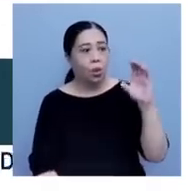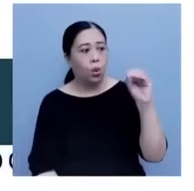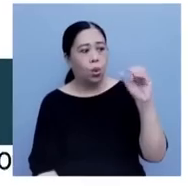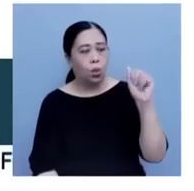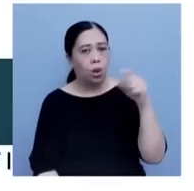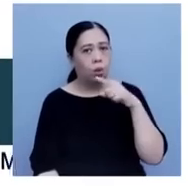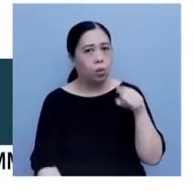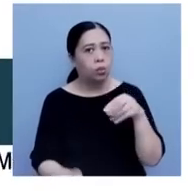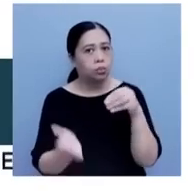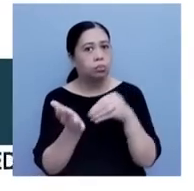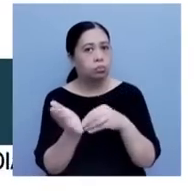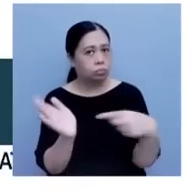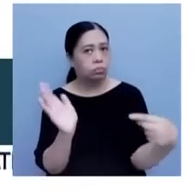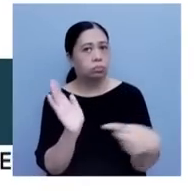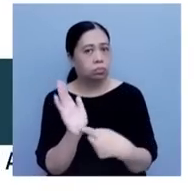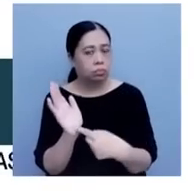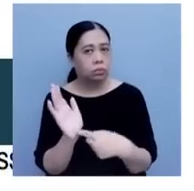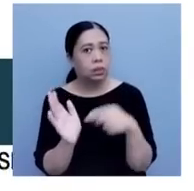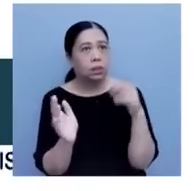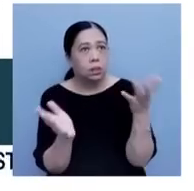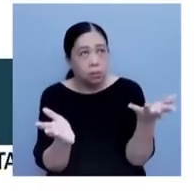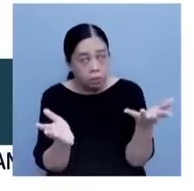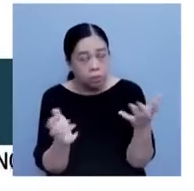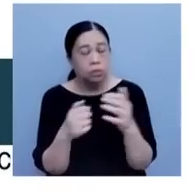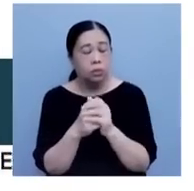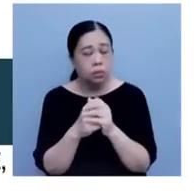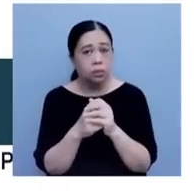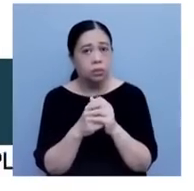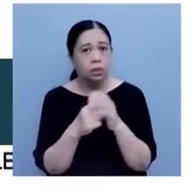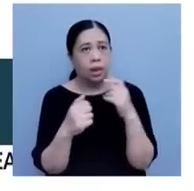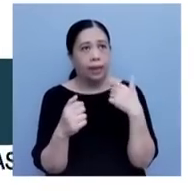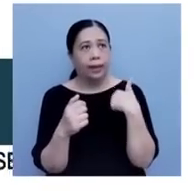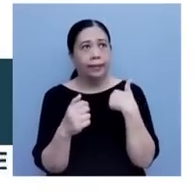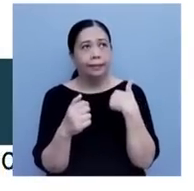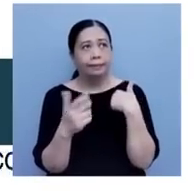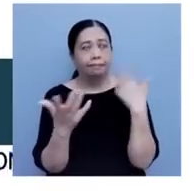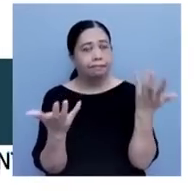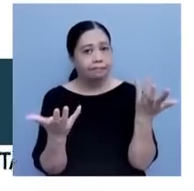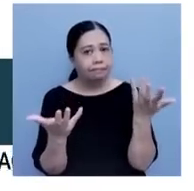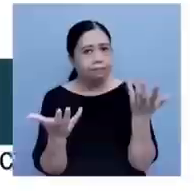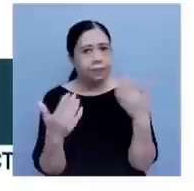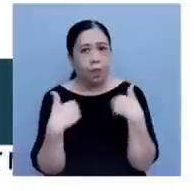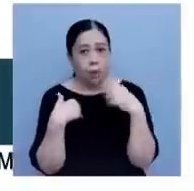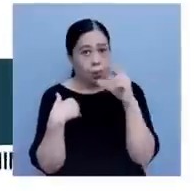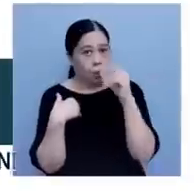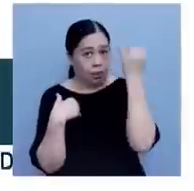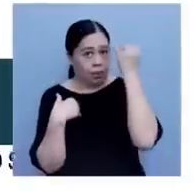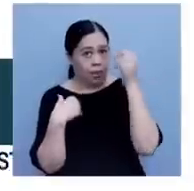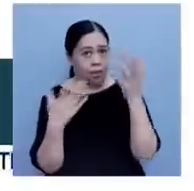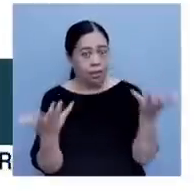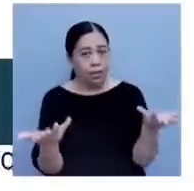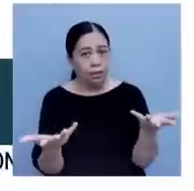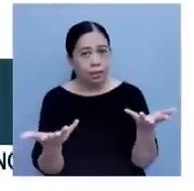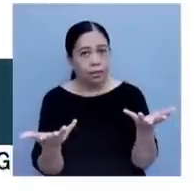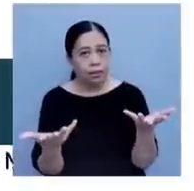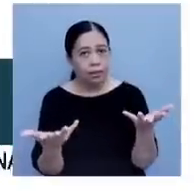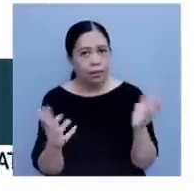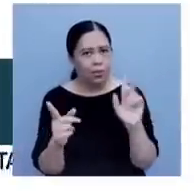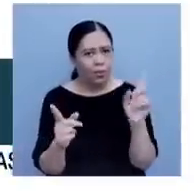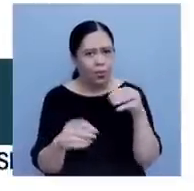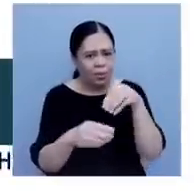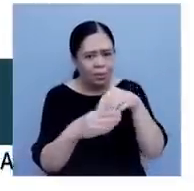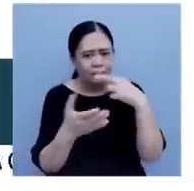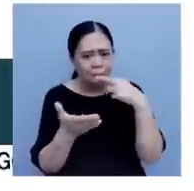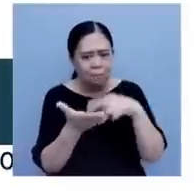that on record. Mm. So, of course, I have no idea what are in those